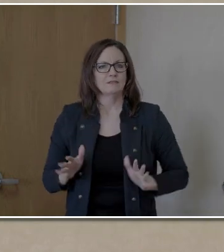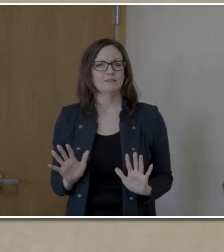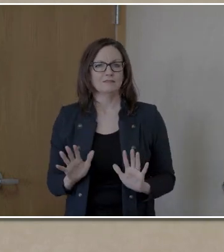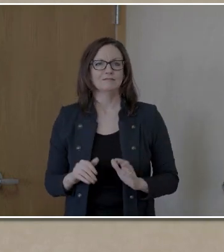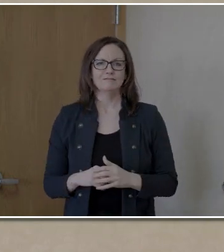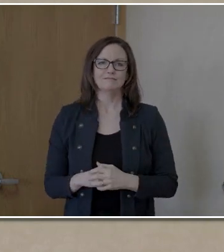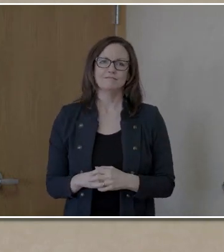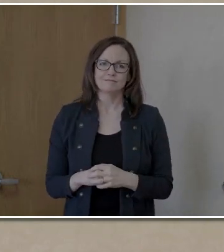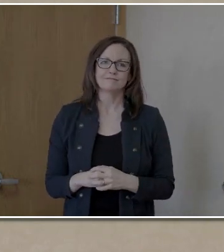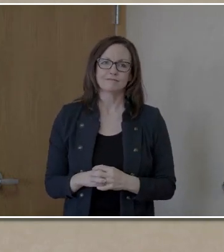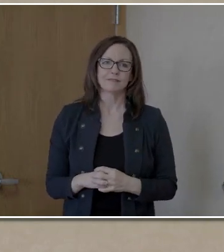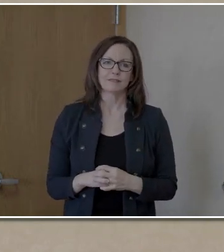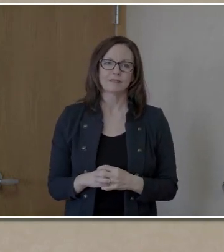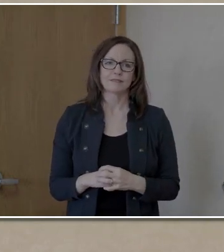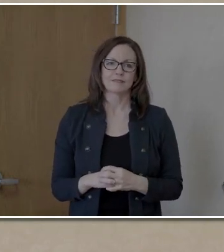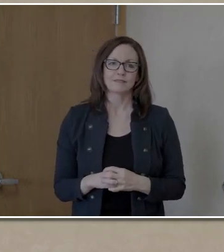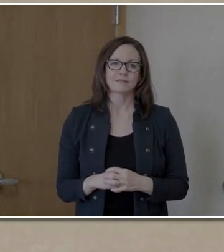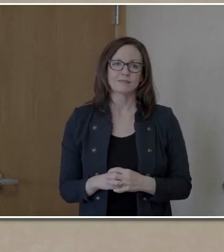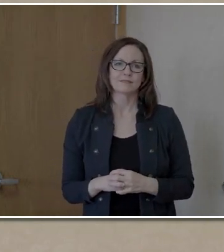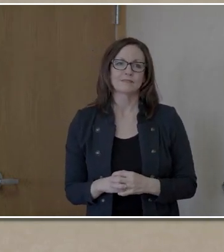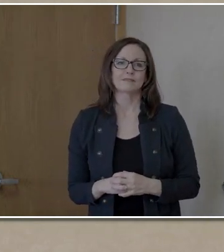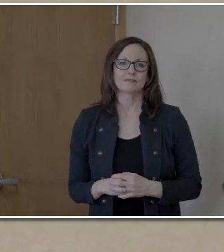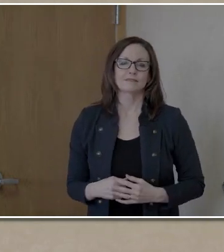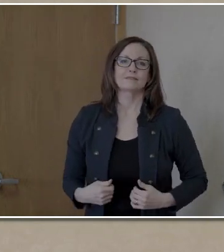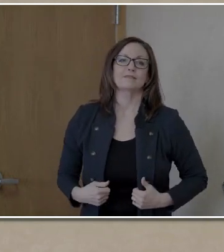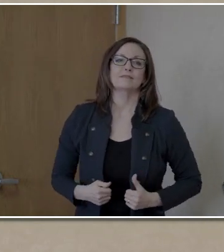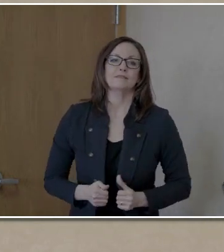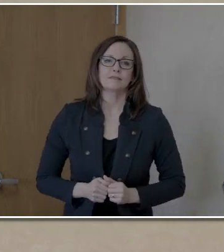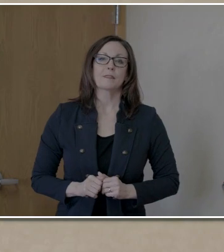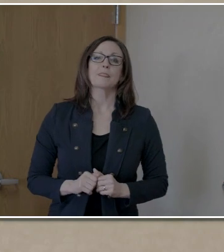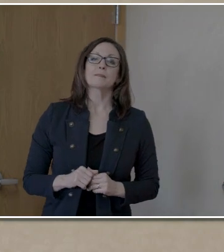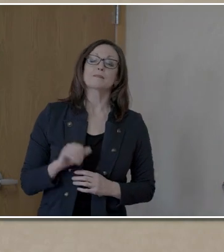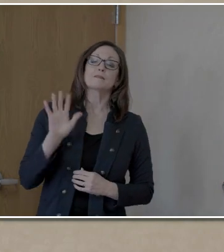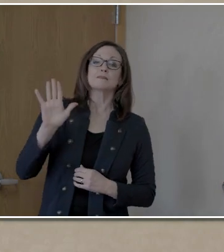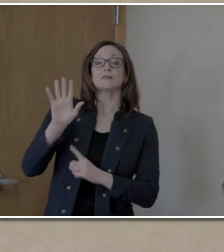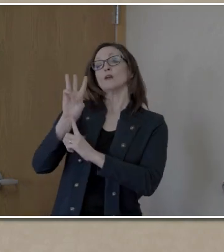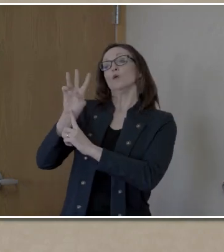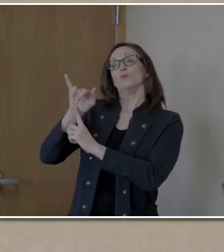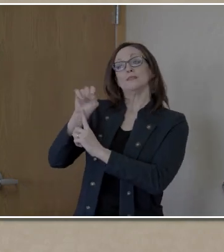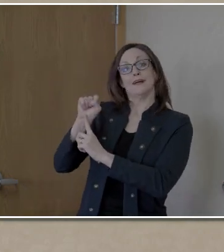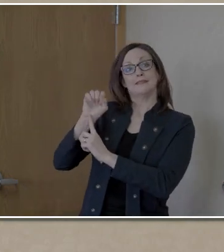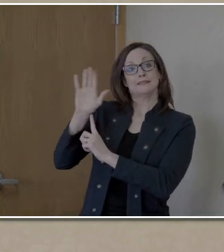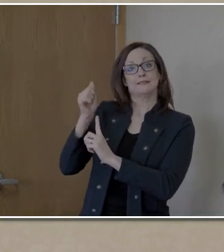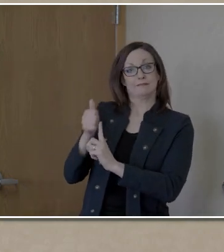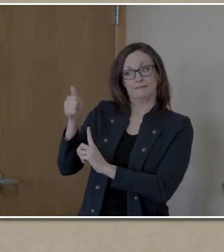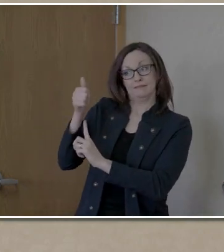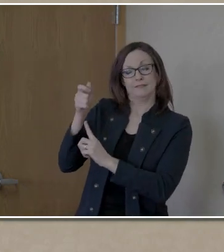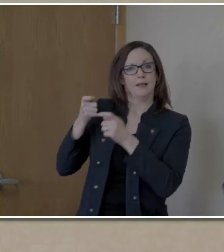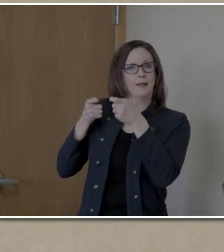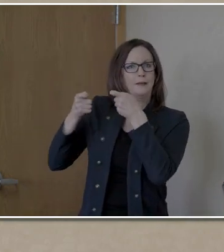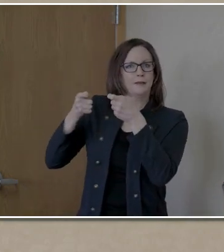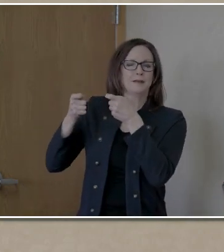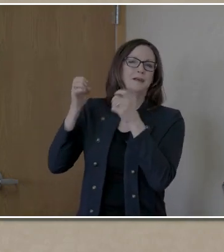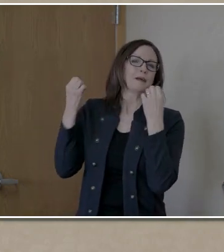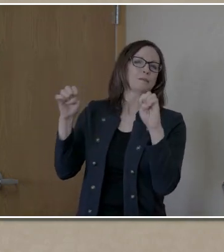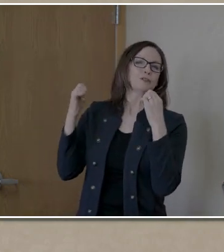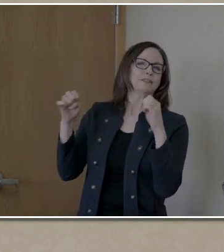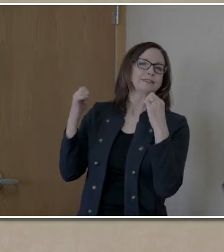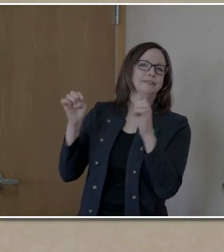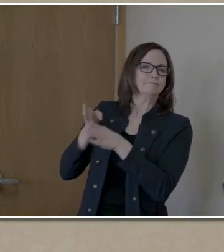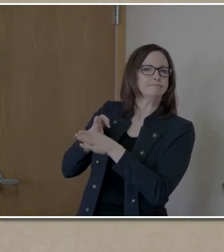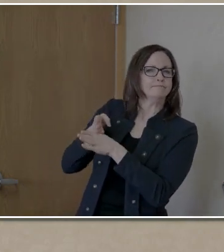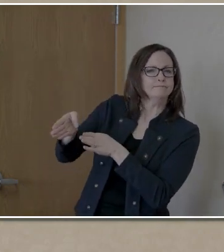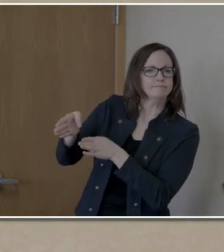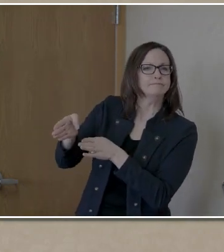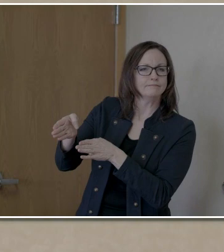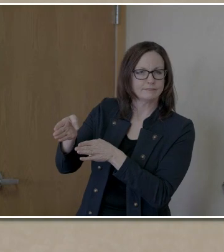WEM, is facilitating the response from every one of our state agencies. Under WEM Administrator Dr. Darrell Williams, the